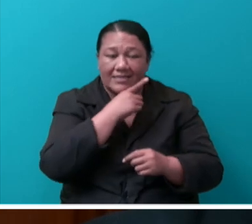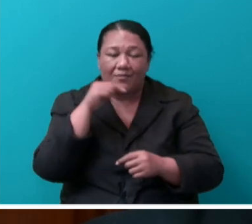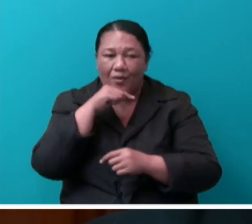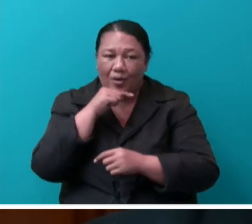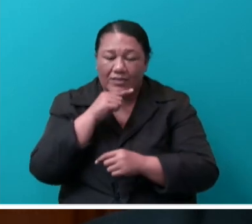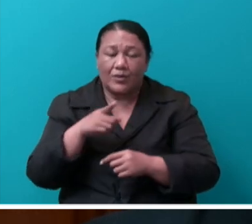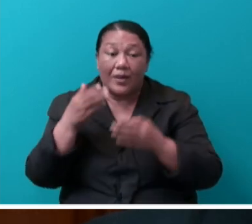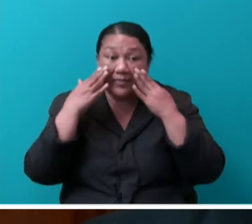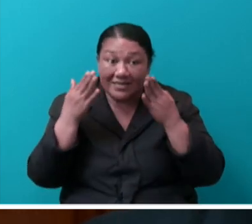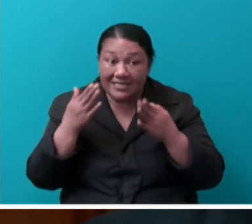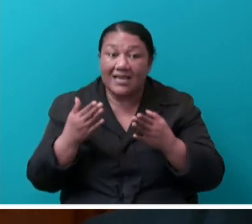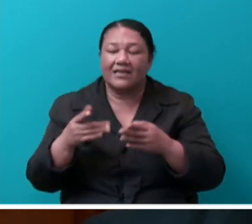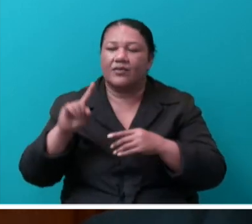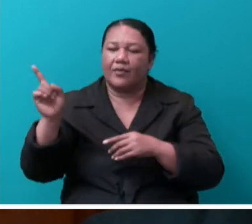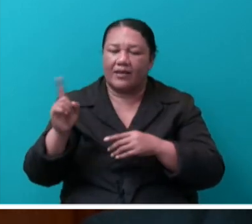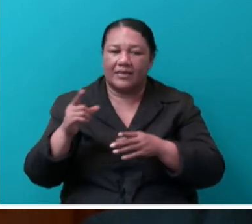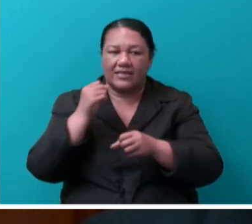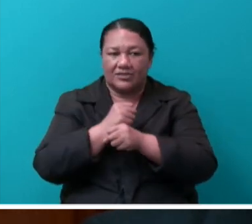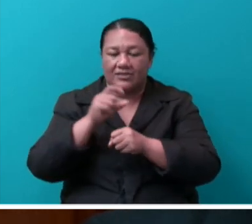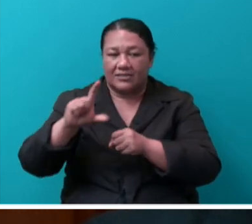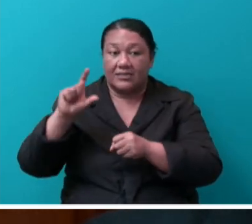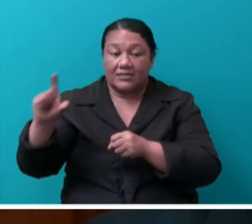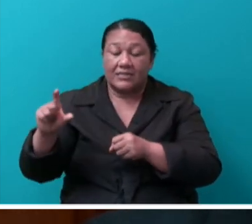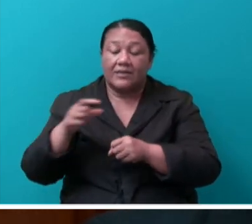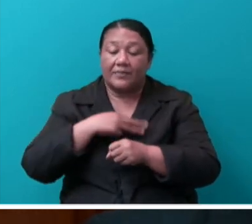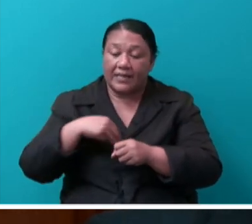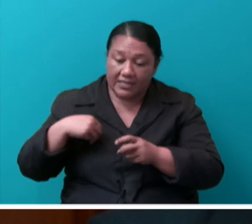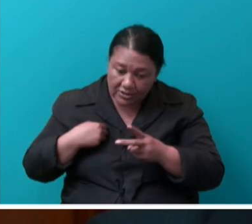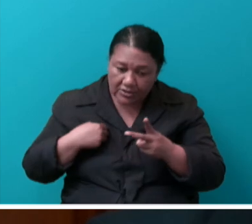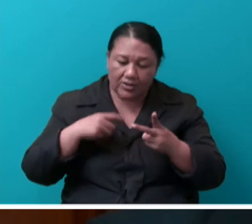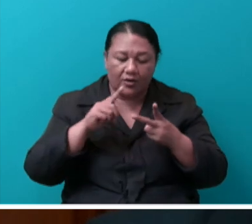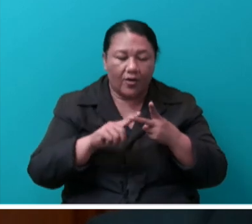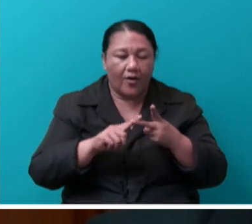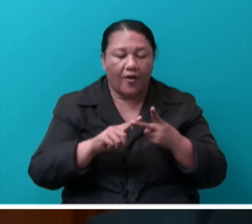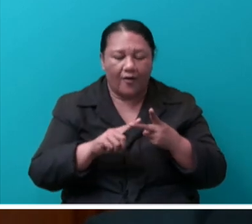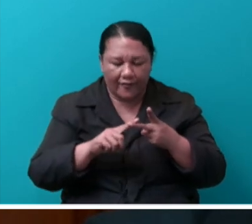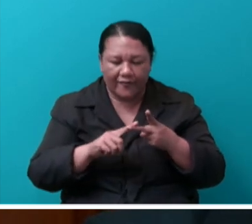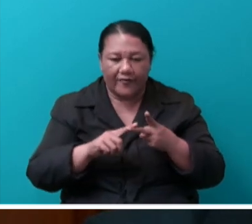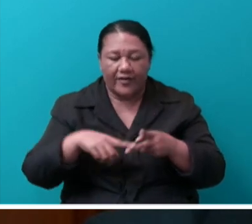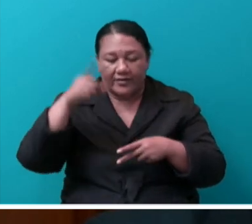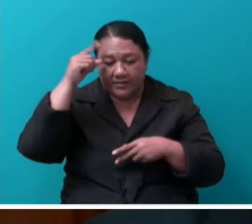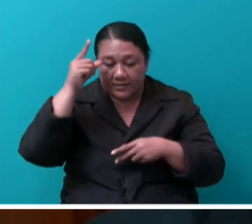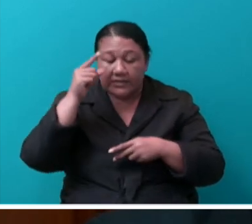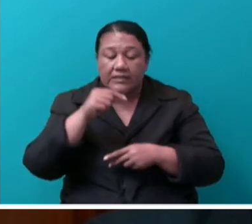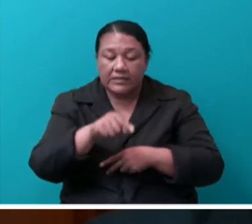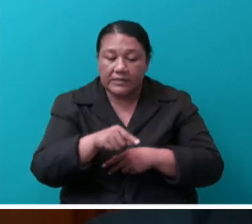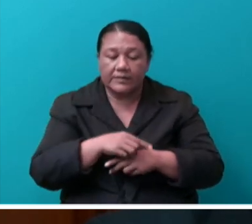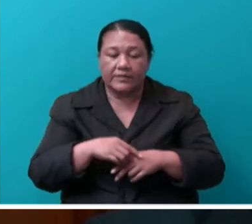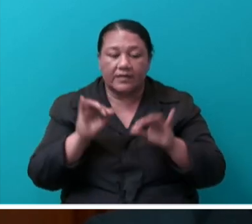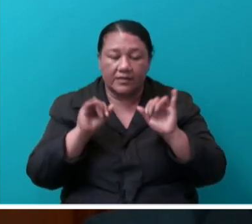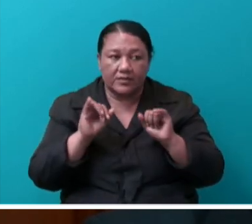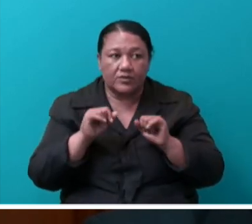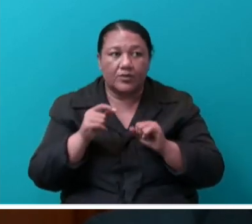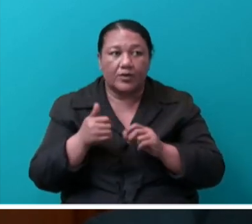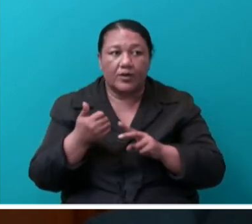appreciate the collaboration between the Ministry of Itaukei Affairs and the Itaukei Affairs Board in reinforcing